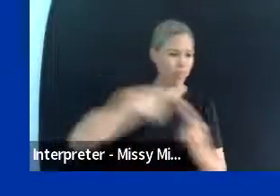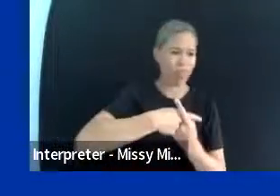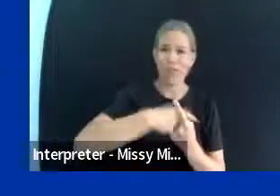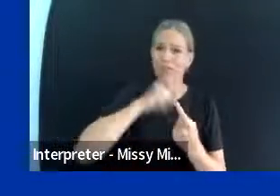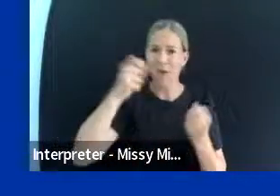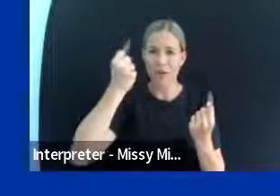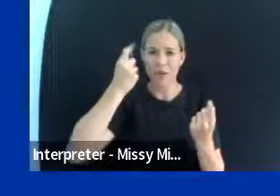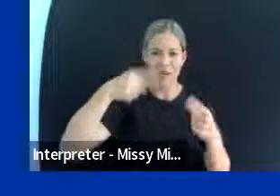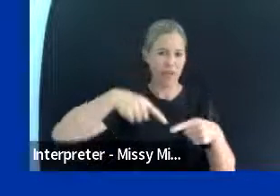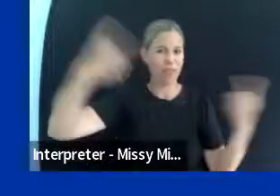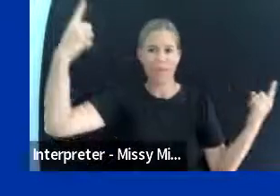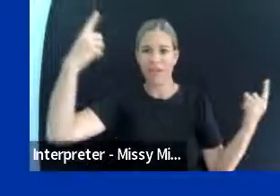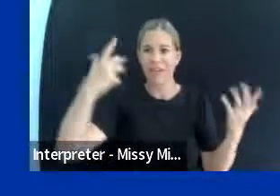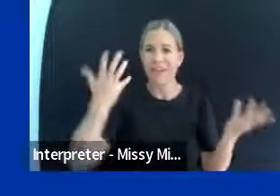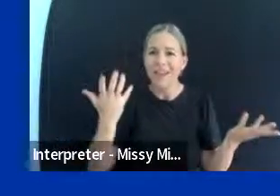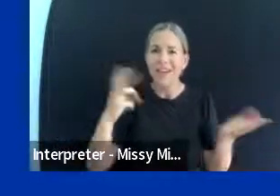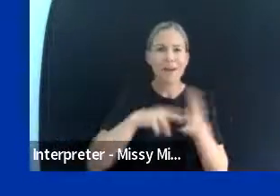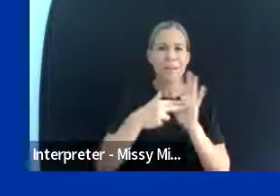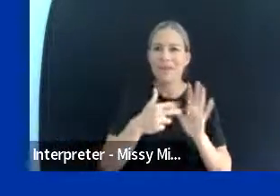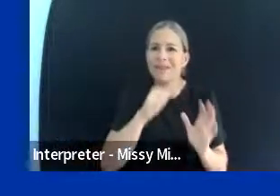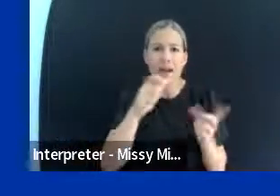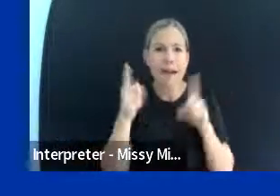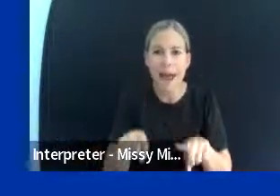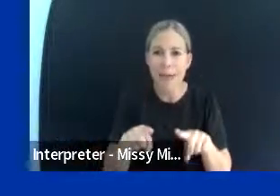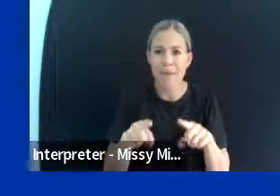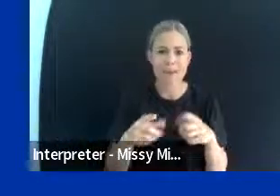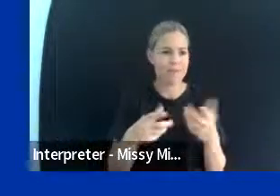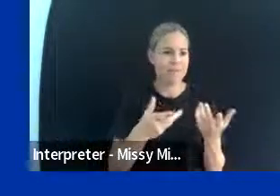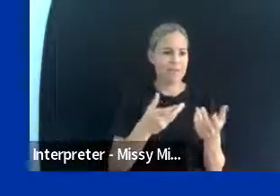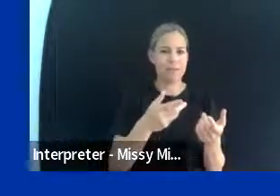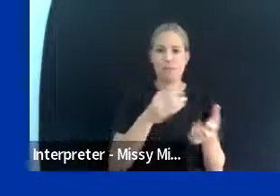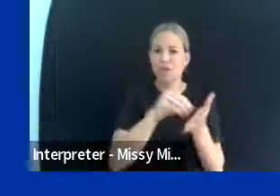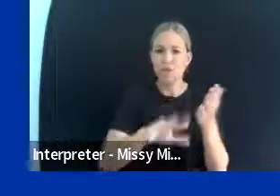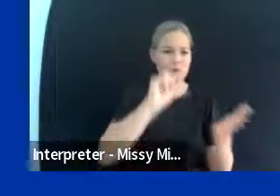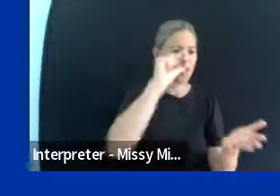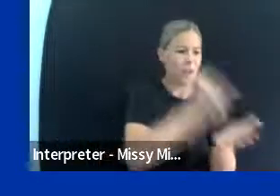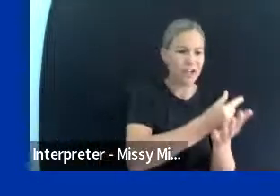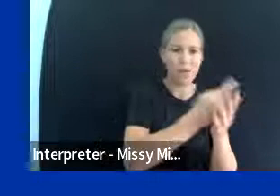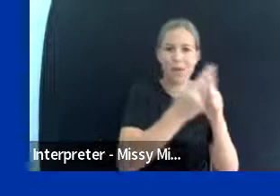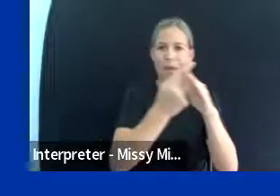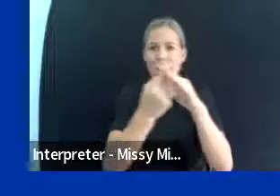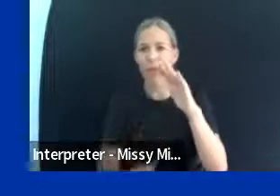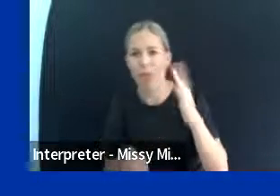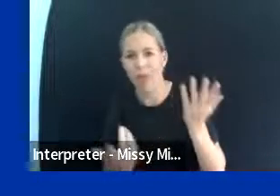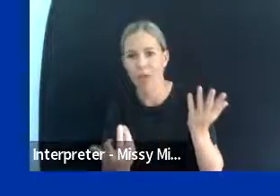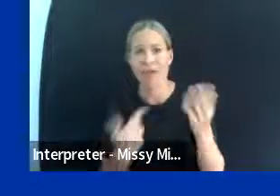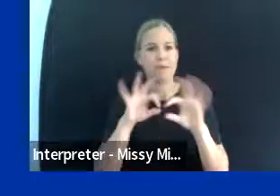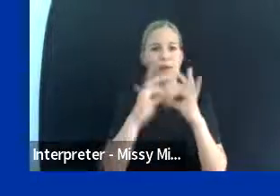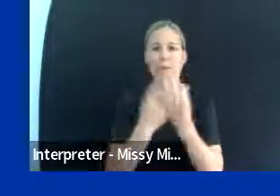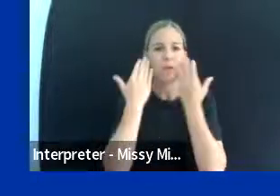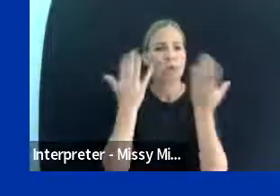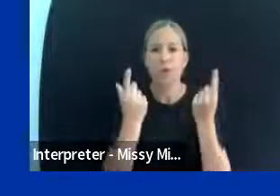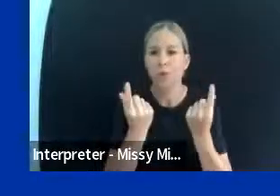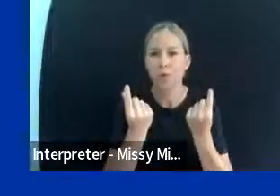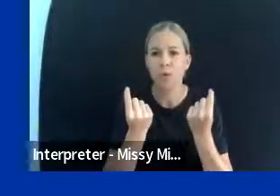together, the reality is too many students get left out because the families' heads are kind of spinning and they're just not sure where to go and what to do.